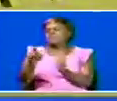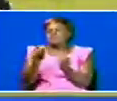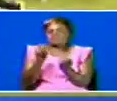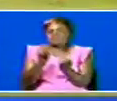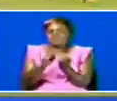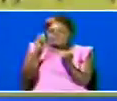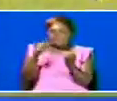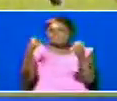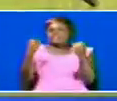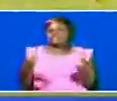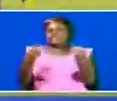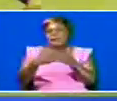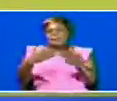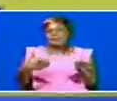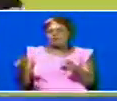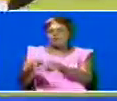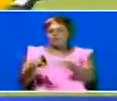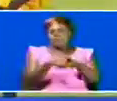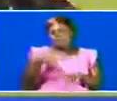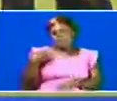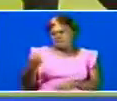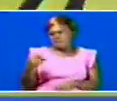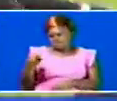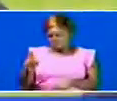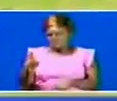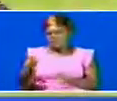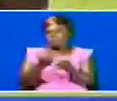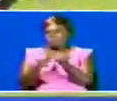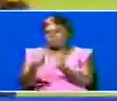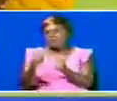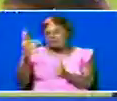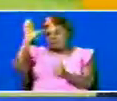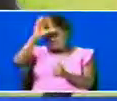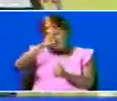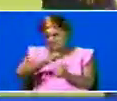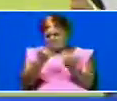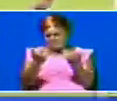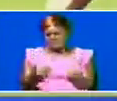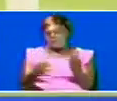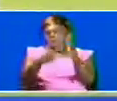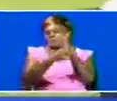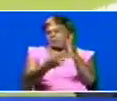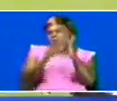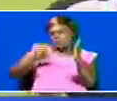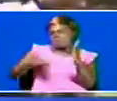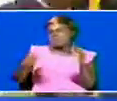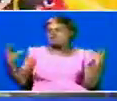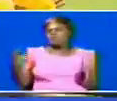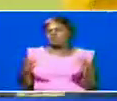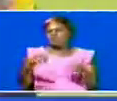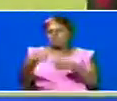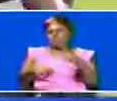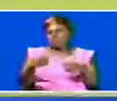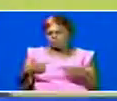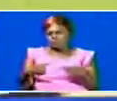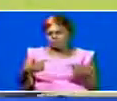their strength at ahead of the Commonwealth Games, where they will make a debut. With lack of the much-needed exposure, the women rugby team will continue